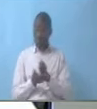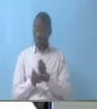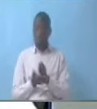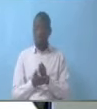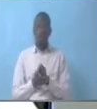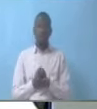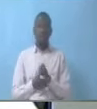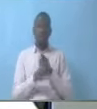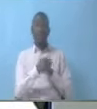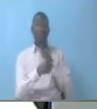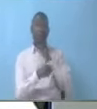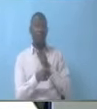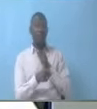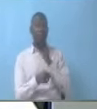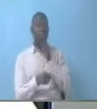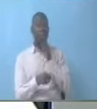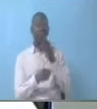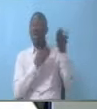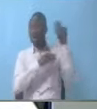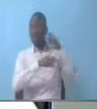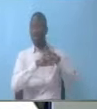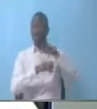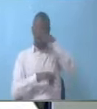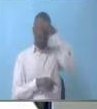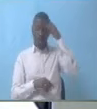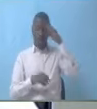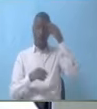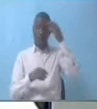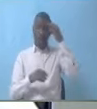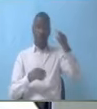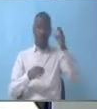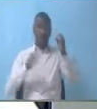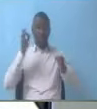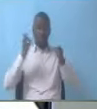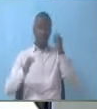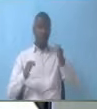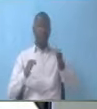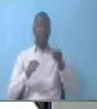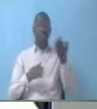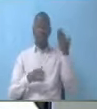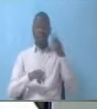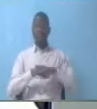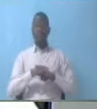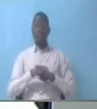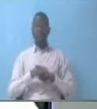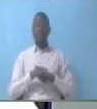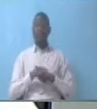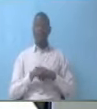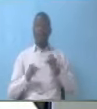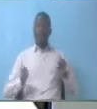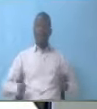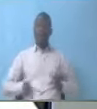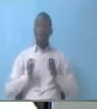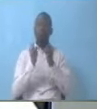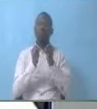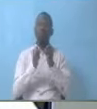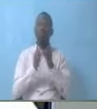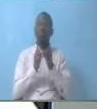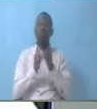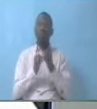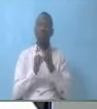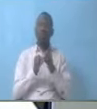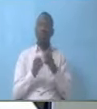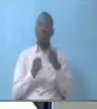who as attorney general. Mom la ndax jamono won di attorney general minister bi seytu wali loi ak atté ci réew mi. Introduce the proposal to the